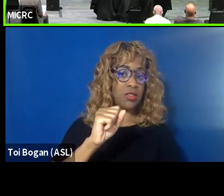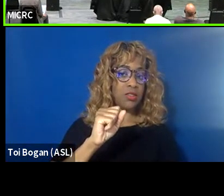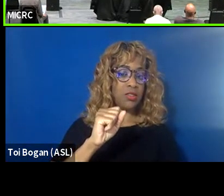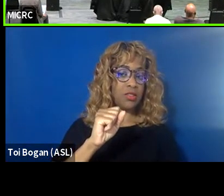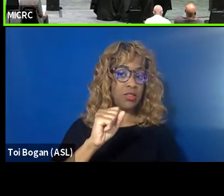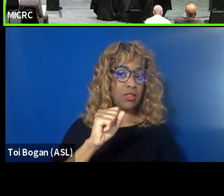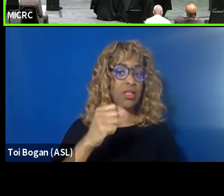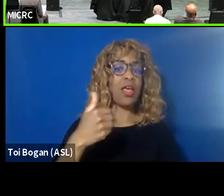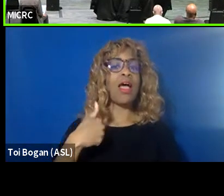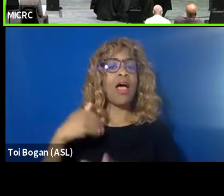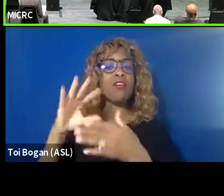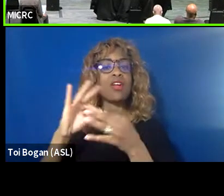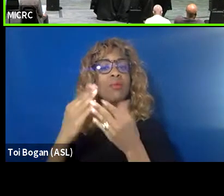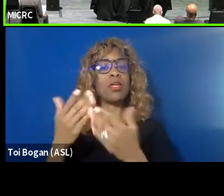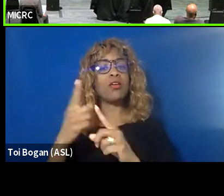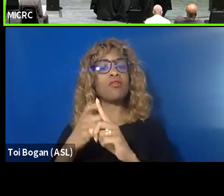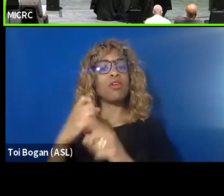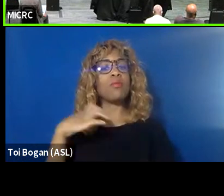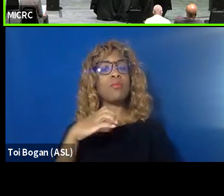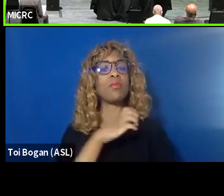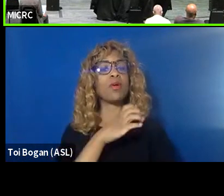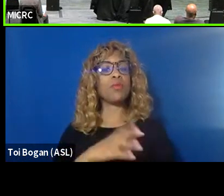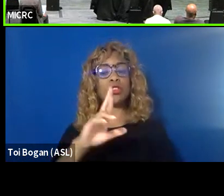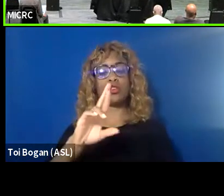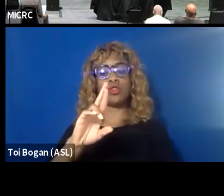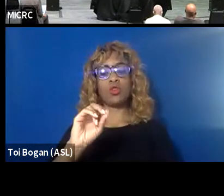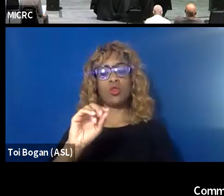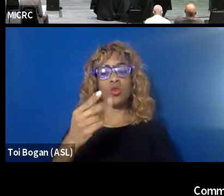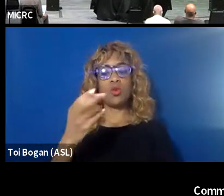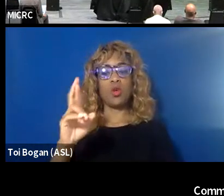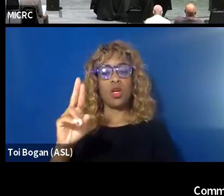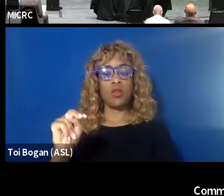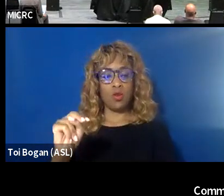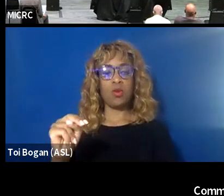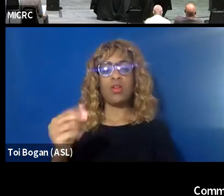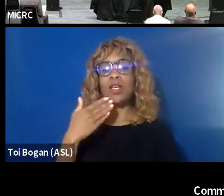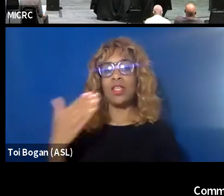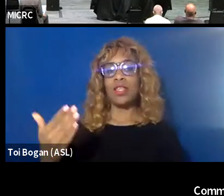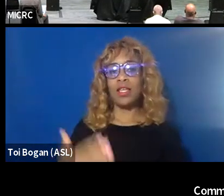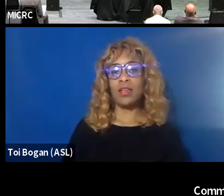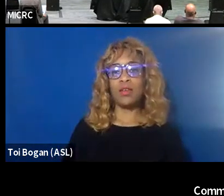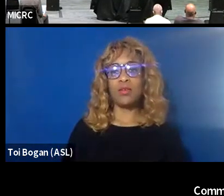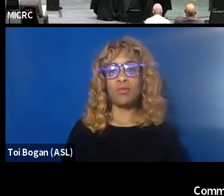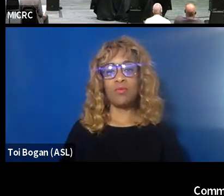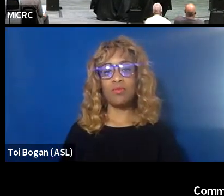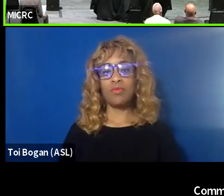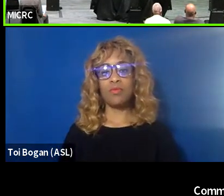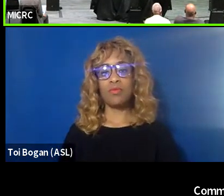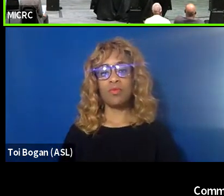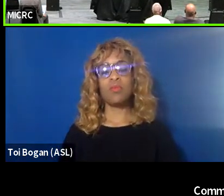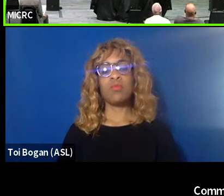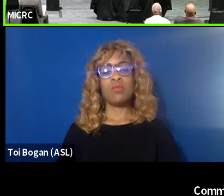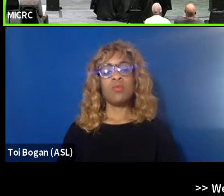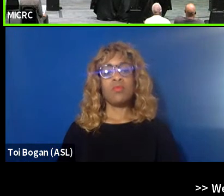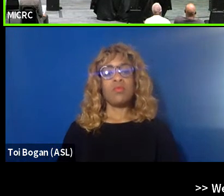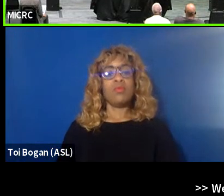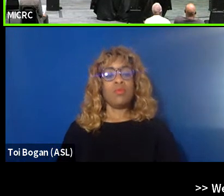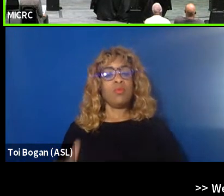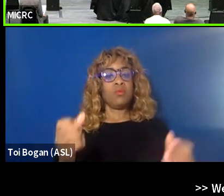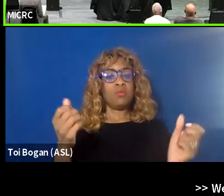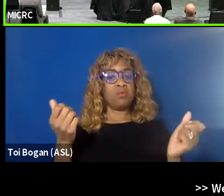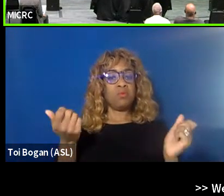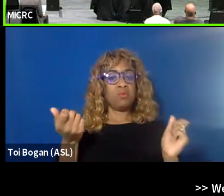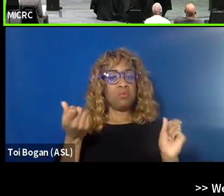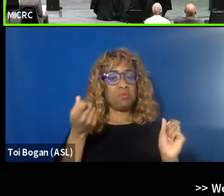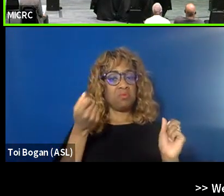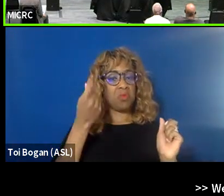We have a comment here by Commissioner Rothorn. Thank you. I think I see the spirit of